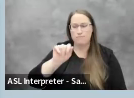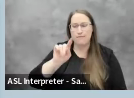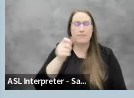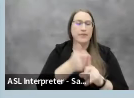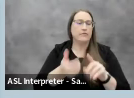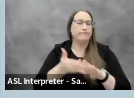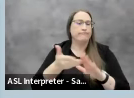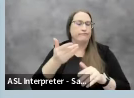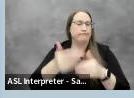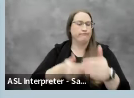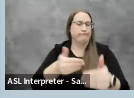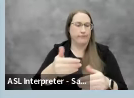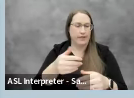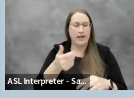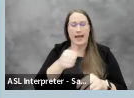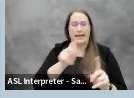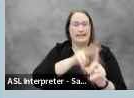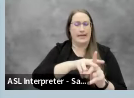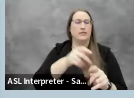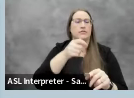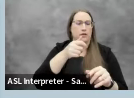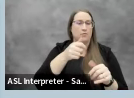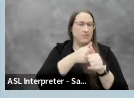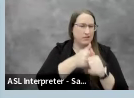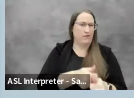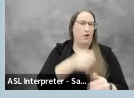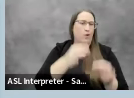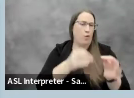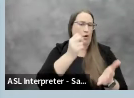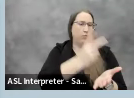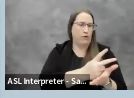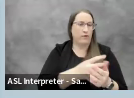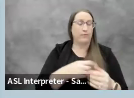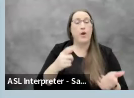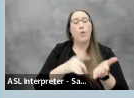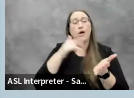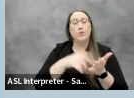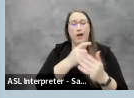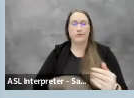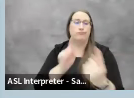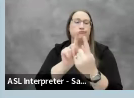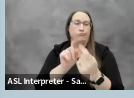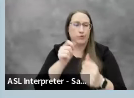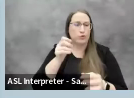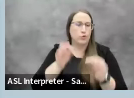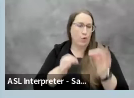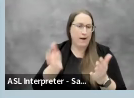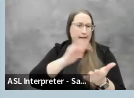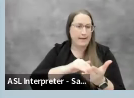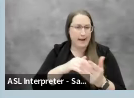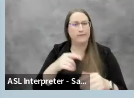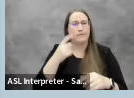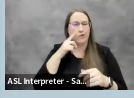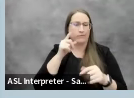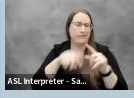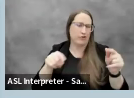under court approval. They need to go back to court periodically and garner approval for various steps in the process. That's why it costs